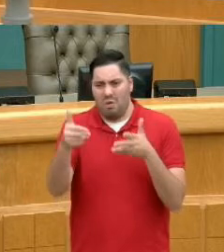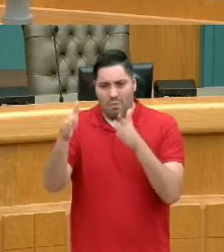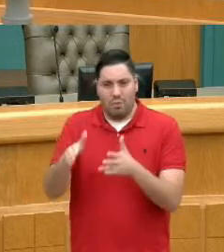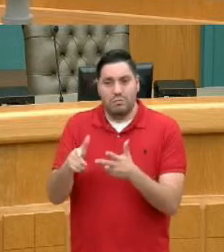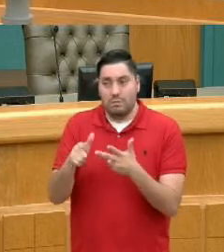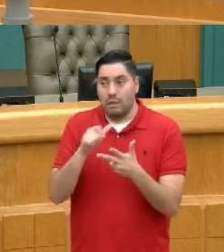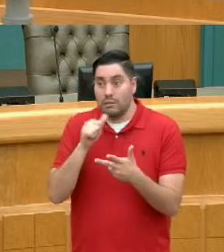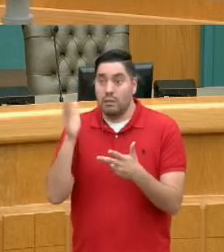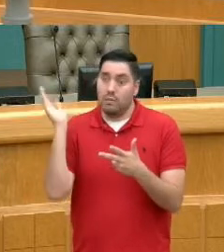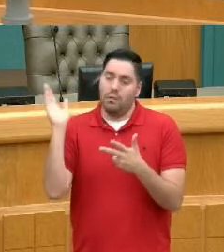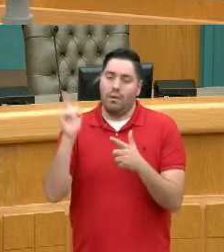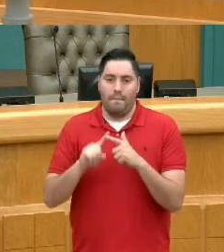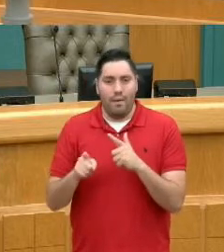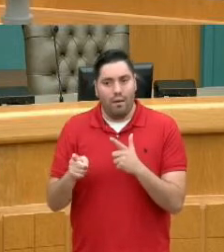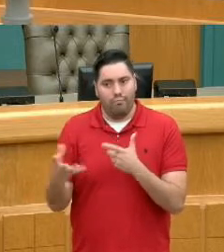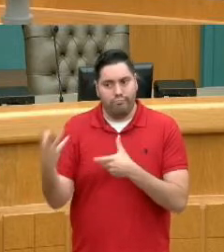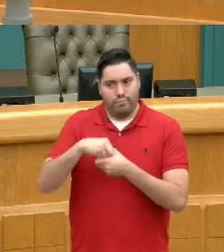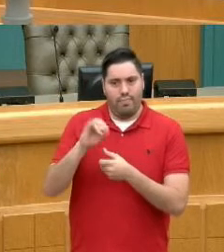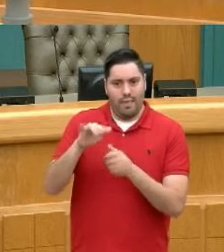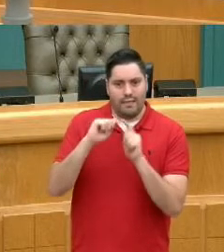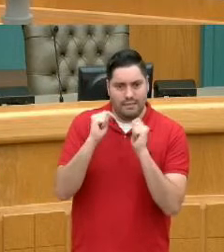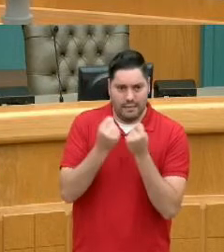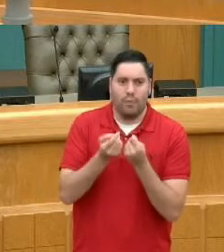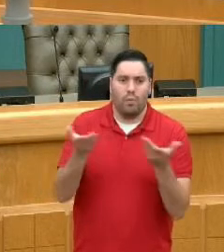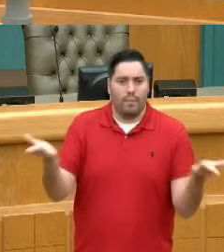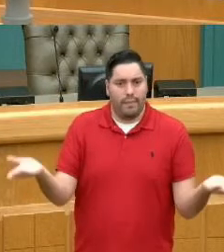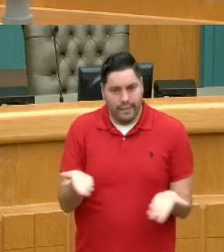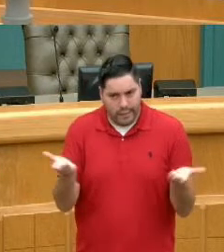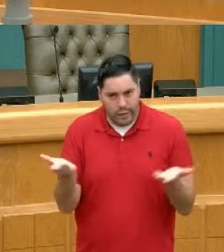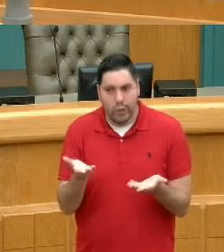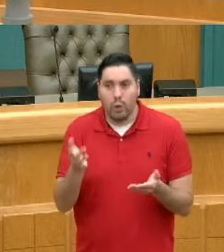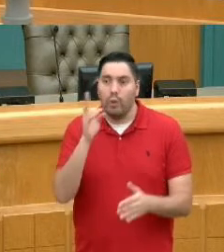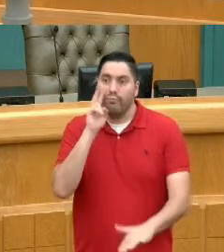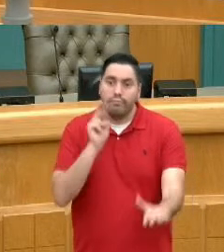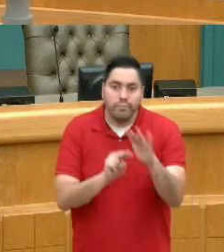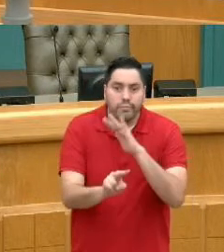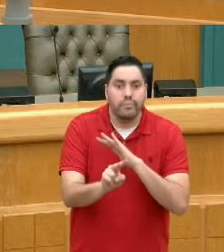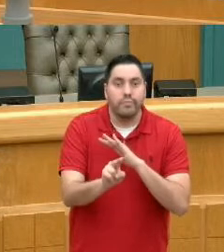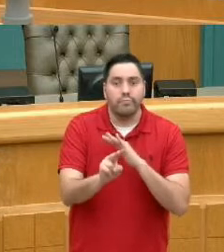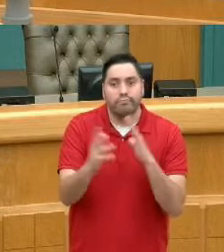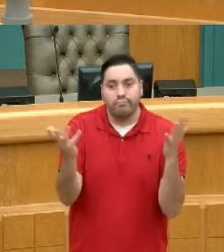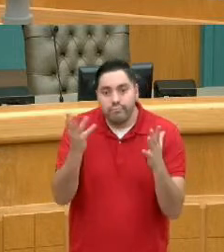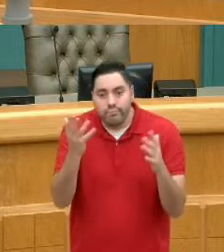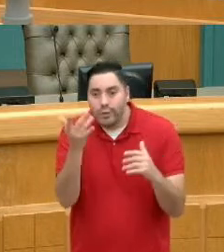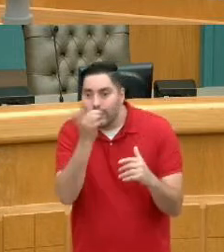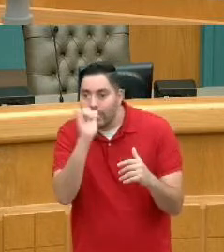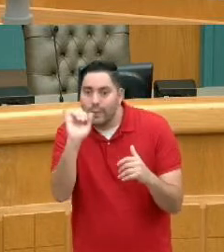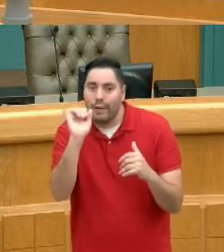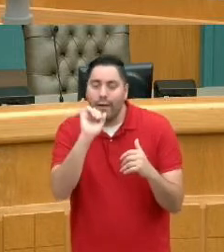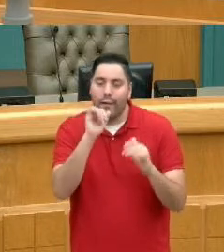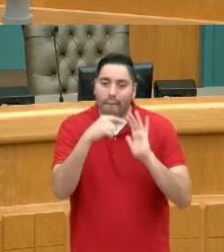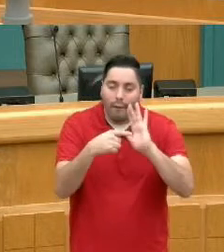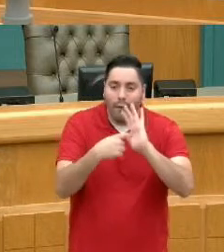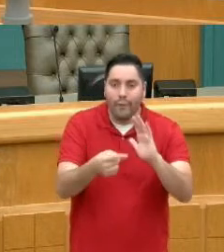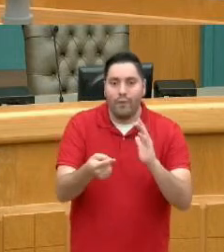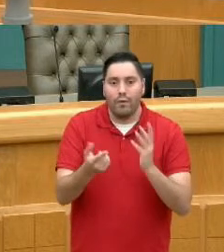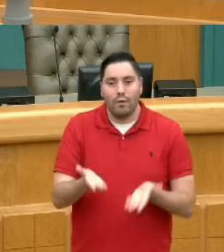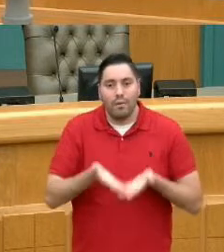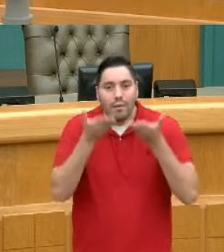part of the team. And so they'll be here with updated projections, modeling, and recommendations from